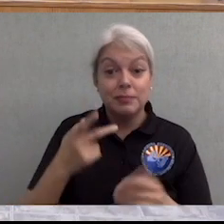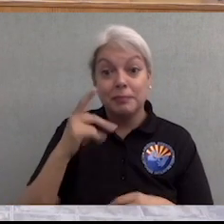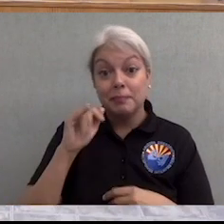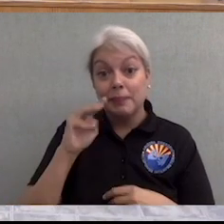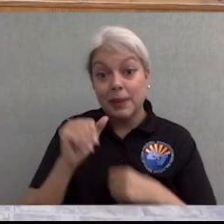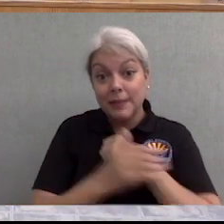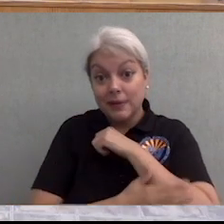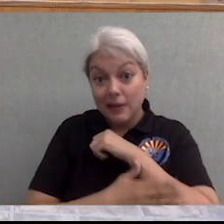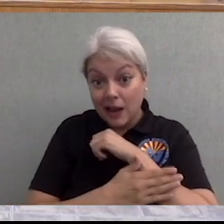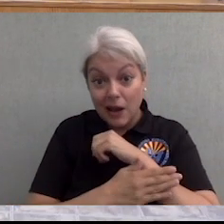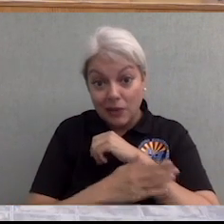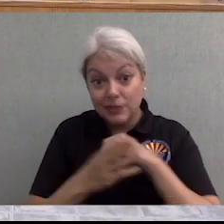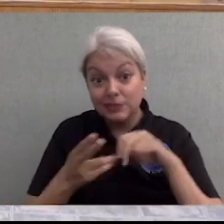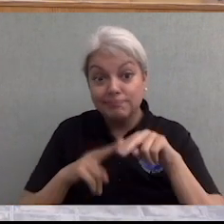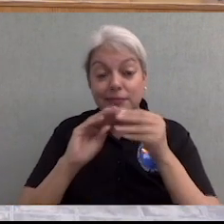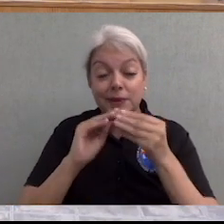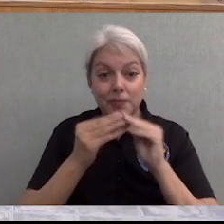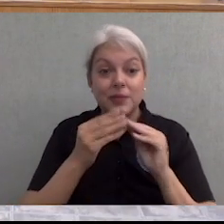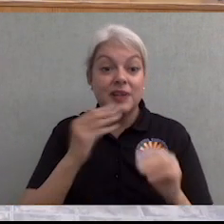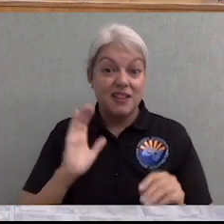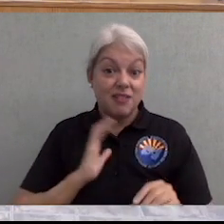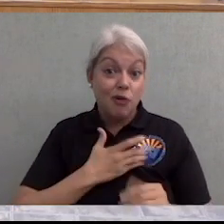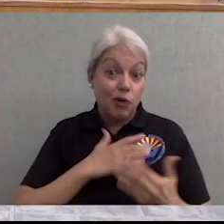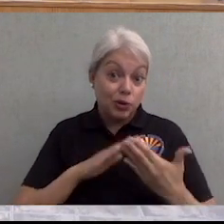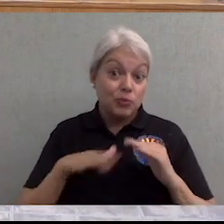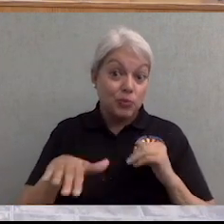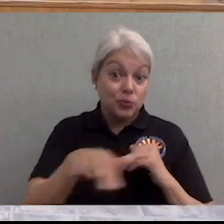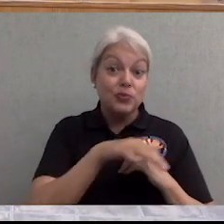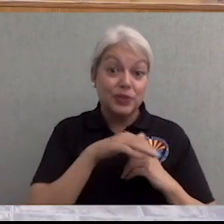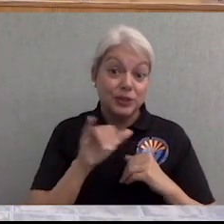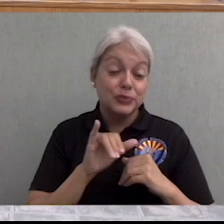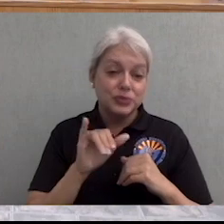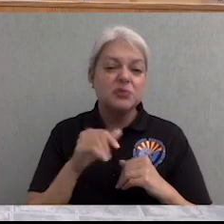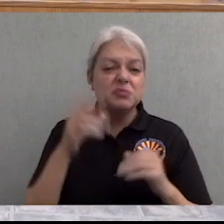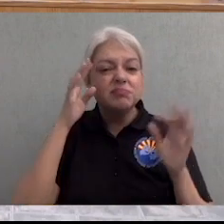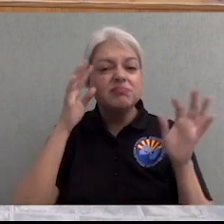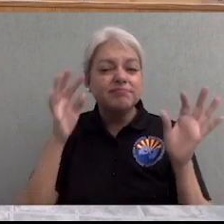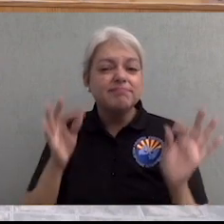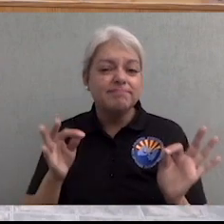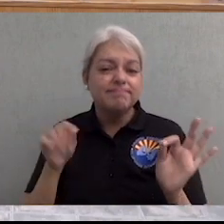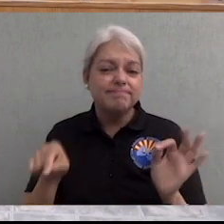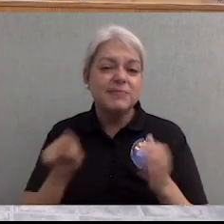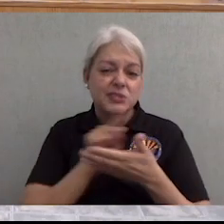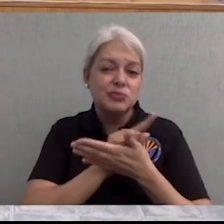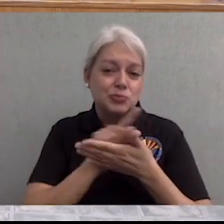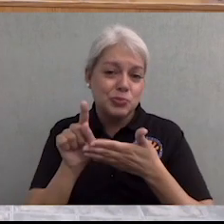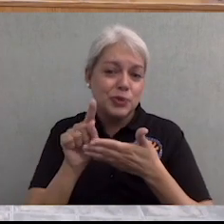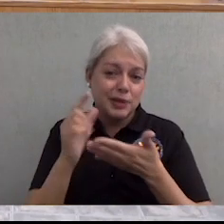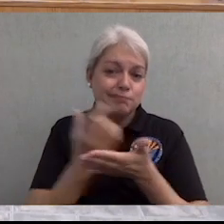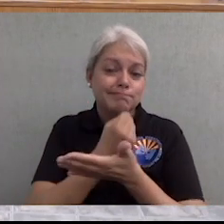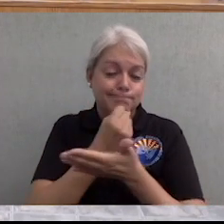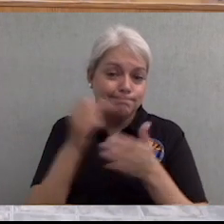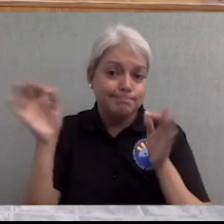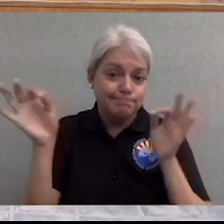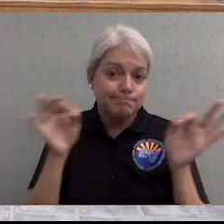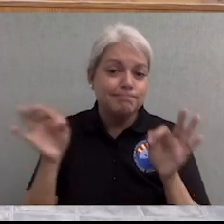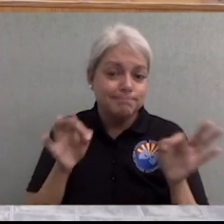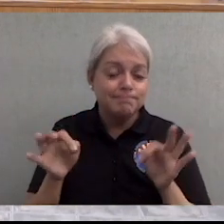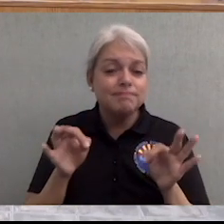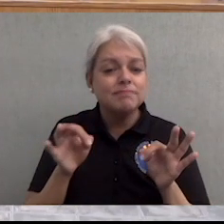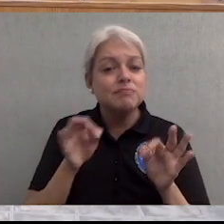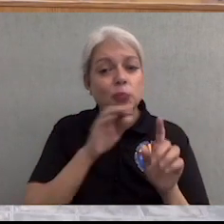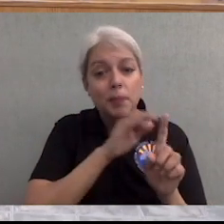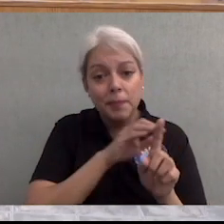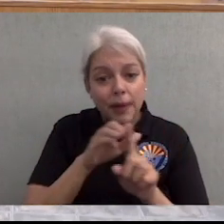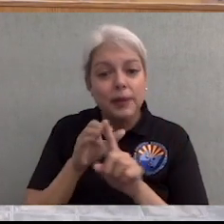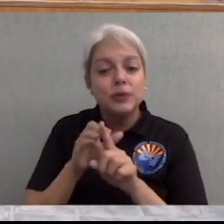that we thought we should have one this week as well to give you some reminders and some good information.